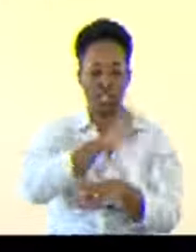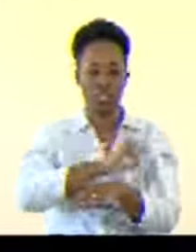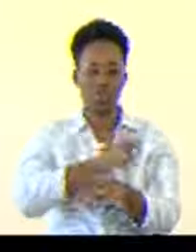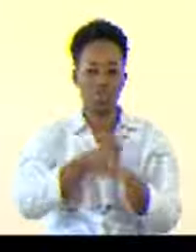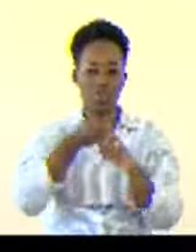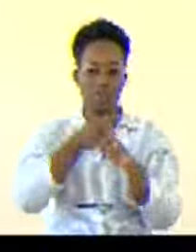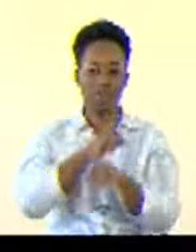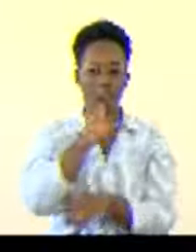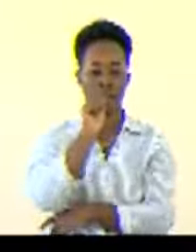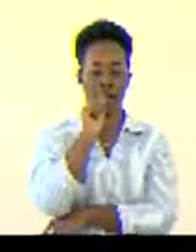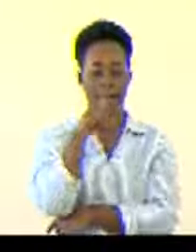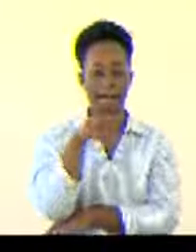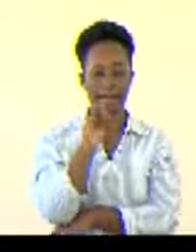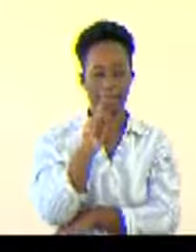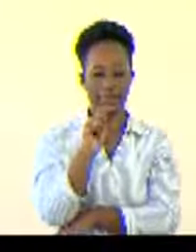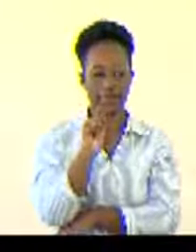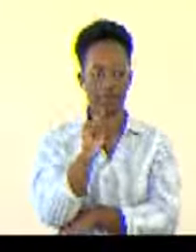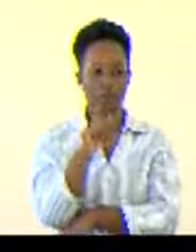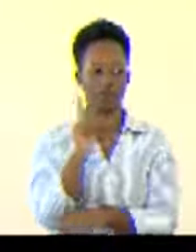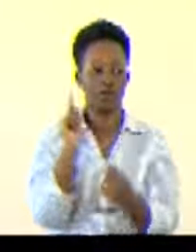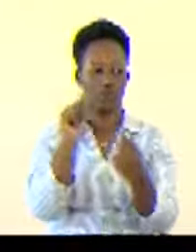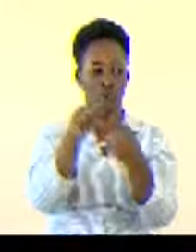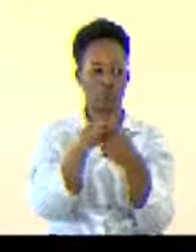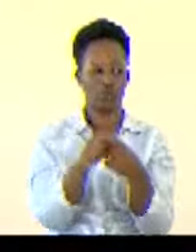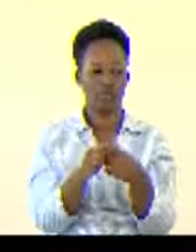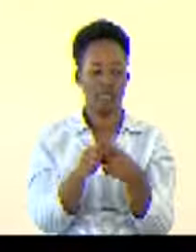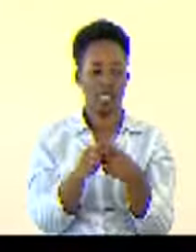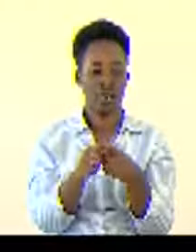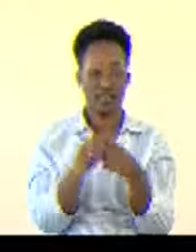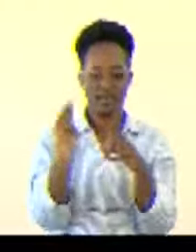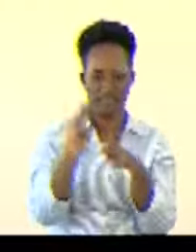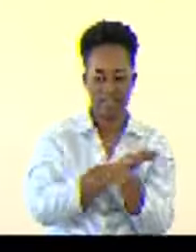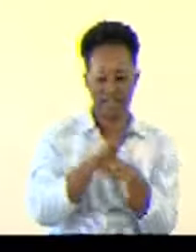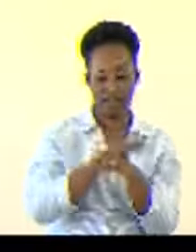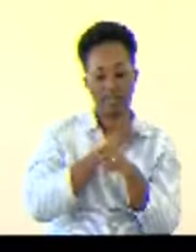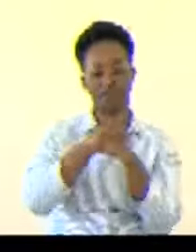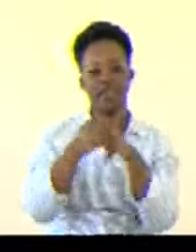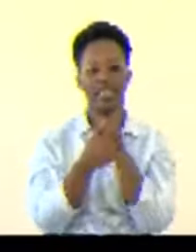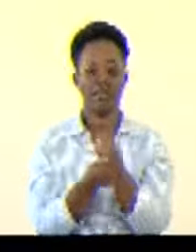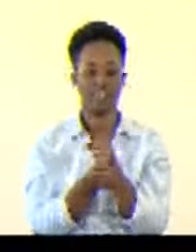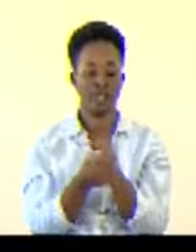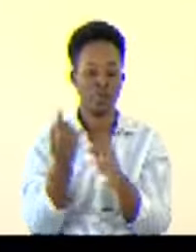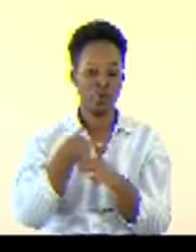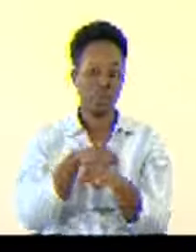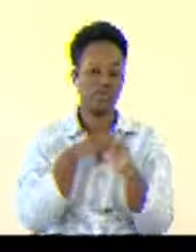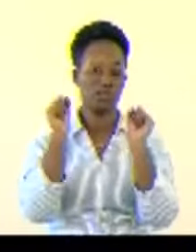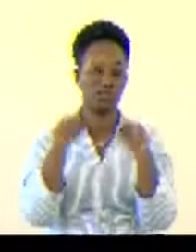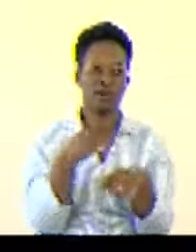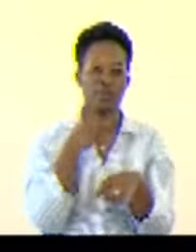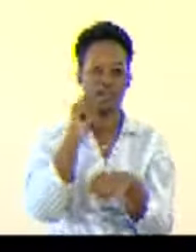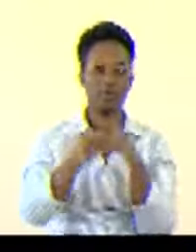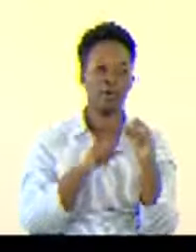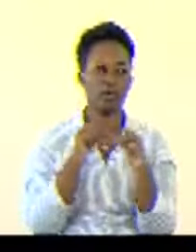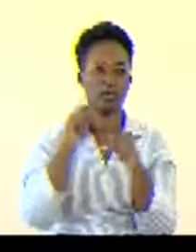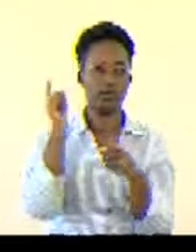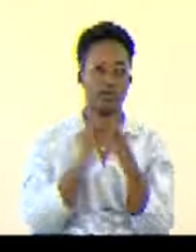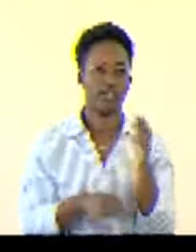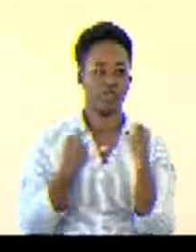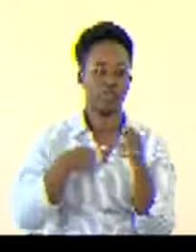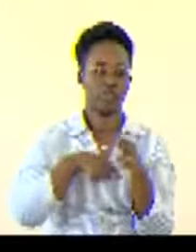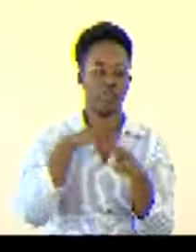capital invested or from the investment made? So here, we shall talk about what we call